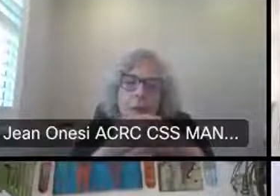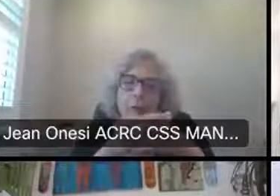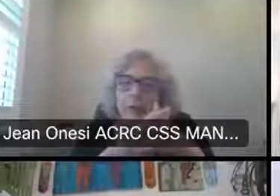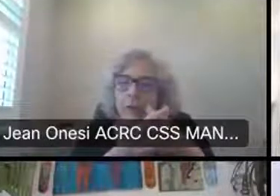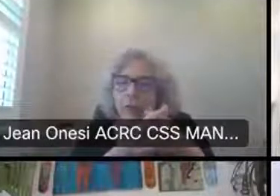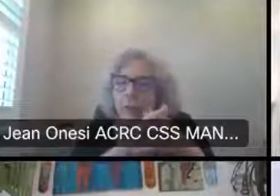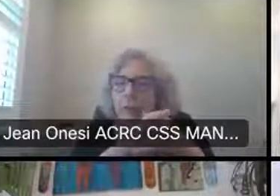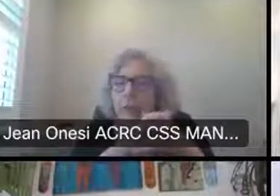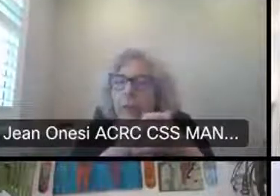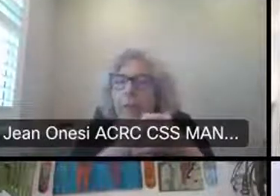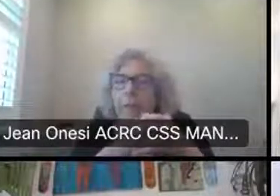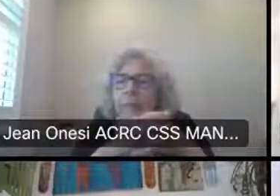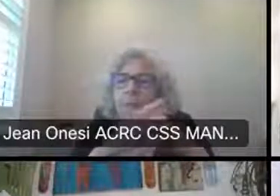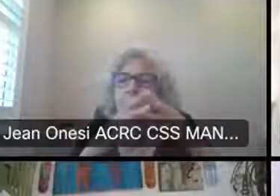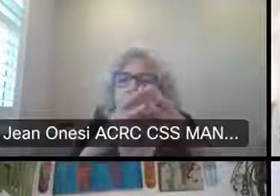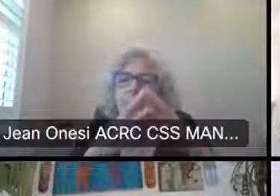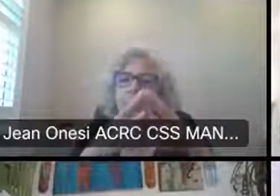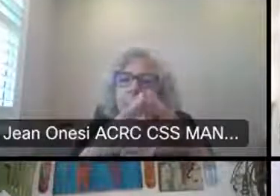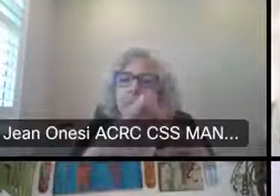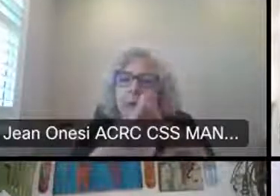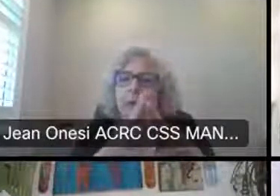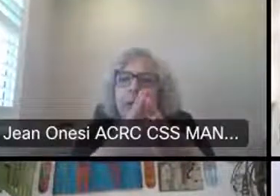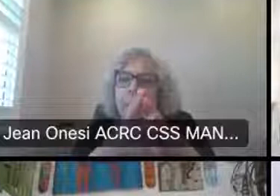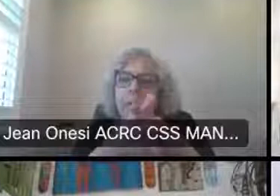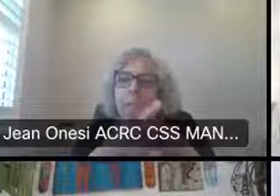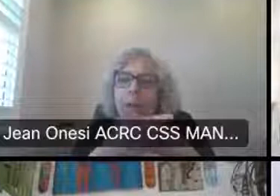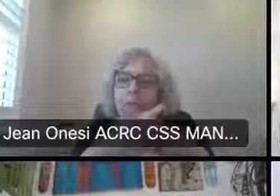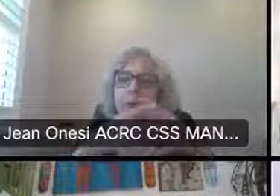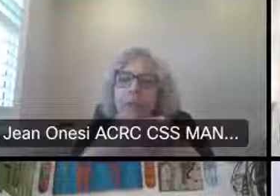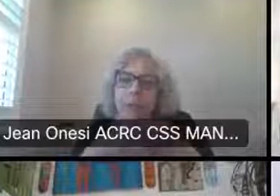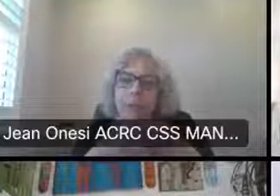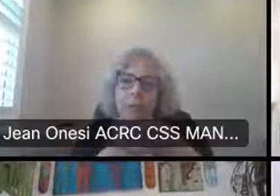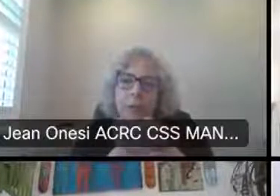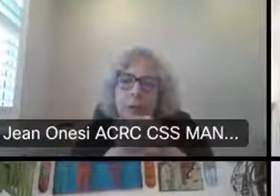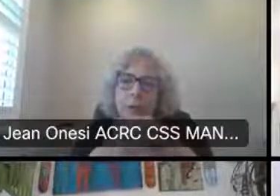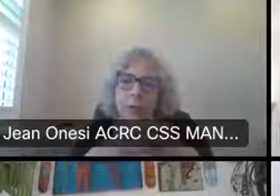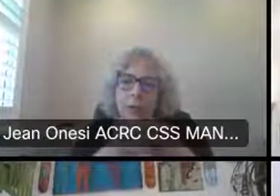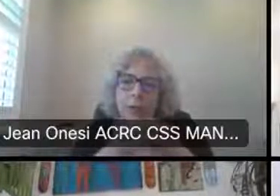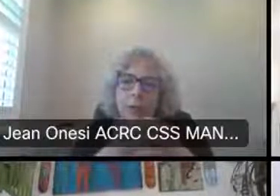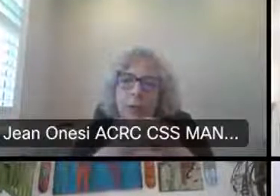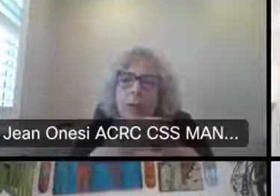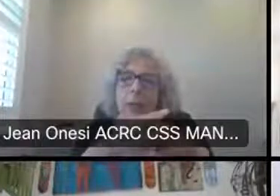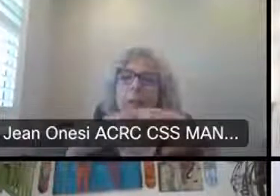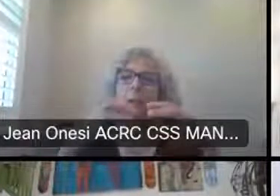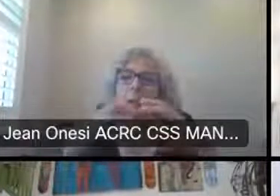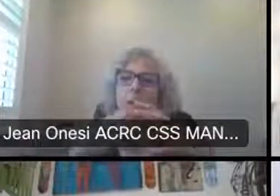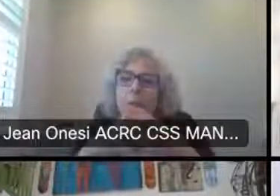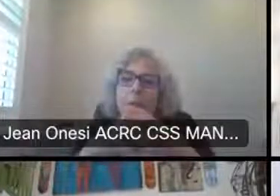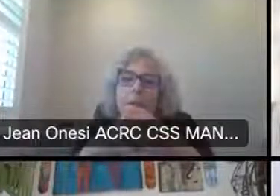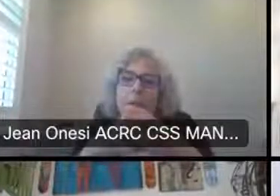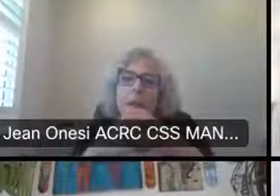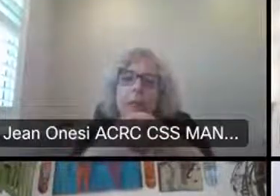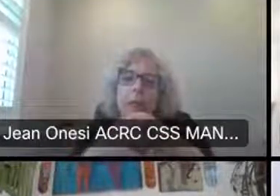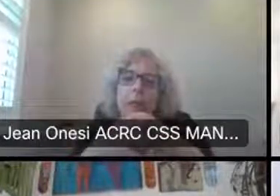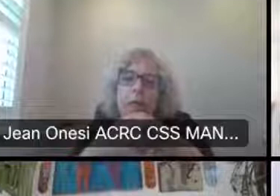a vendor forum meeting, just for everyone to have grace with each other and patience and